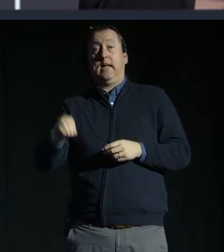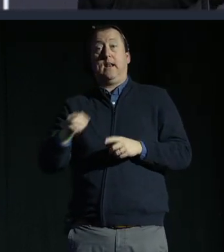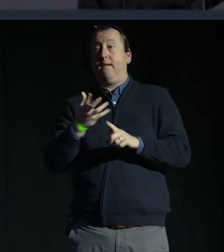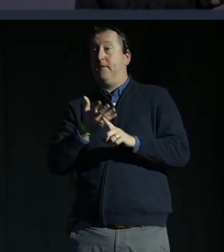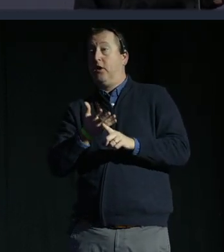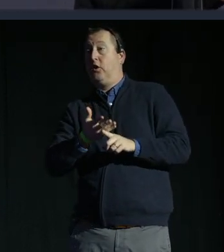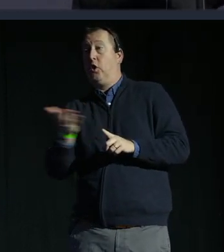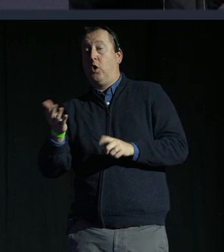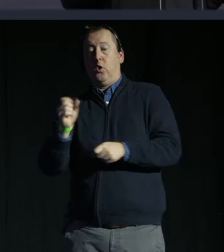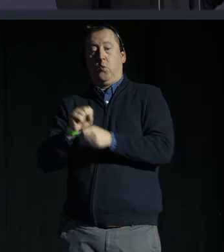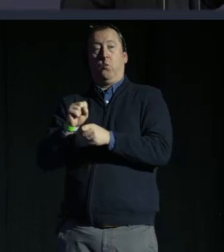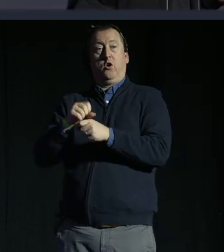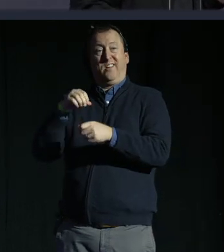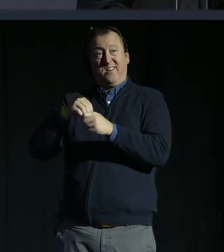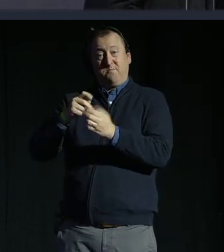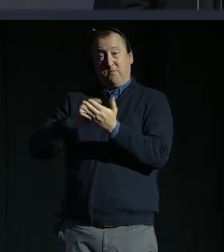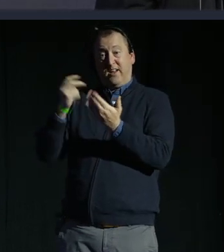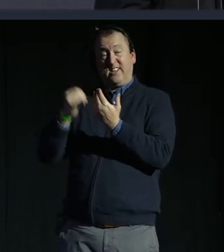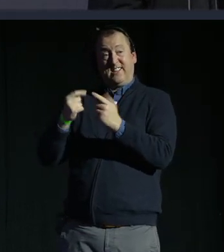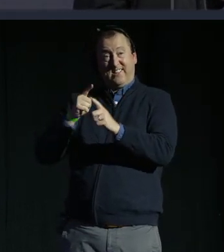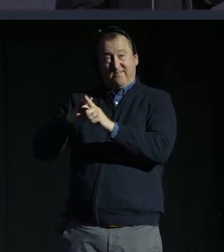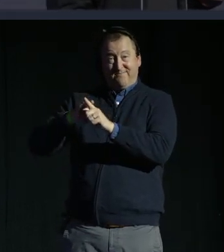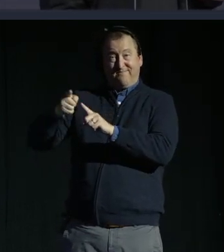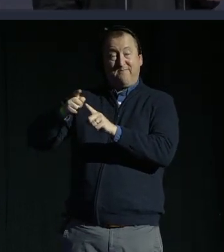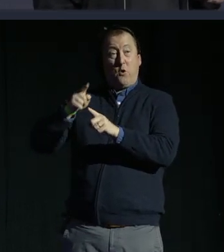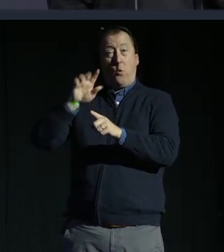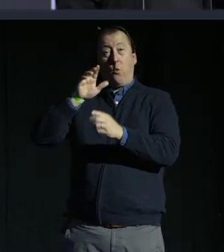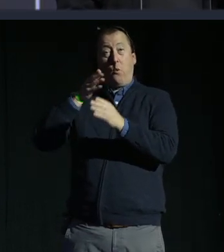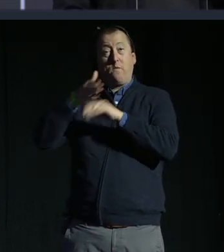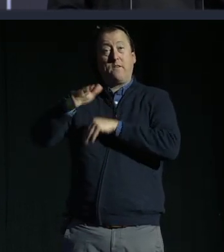that are 5,000 models or more.